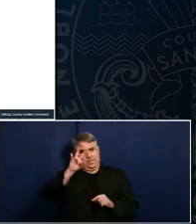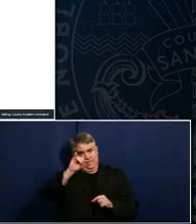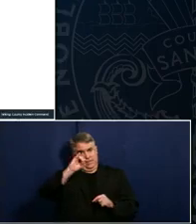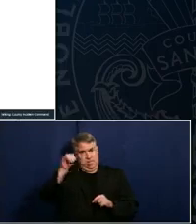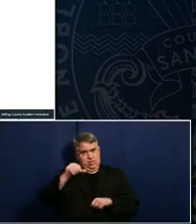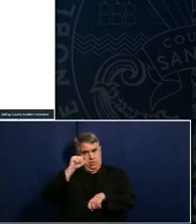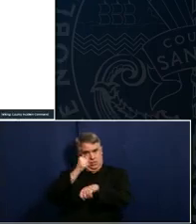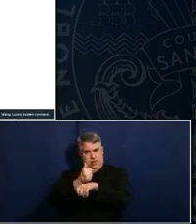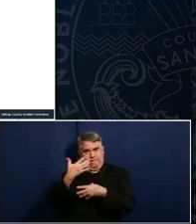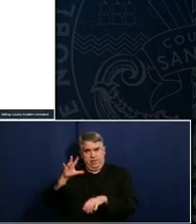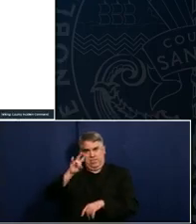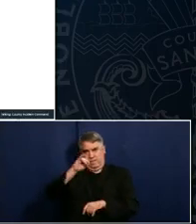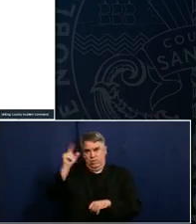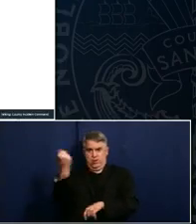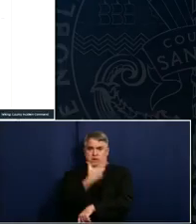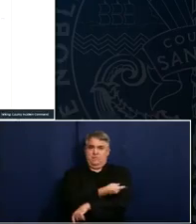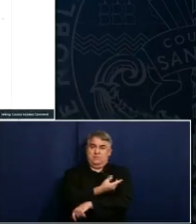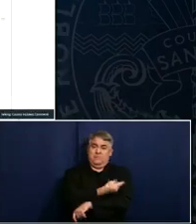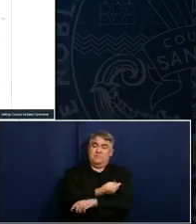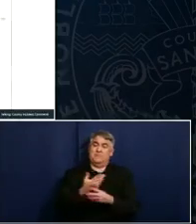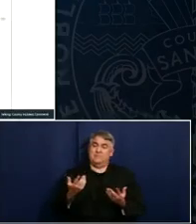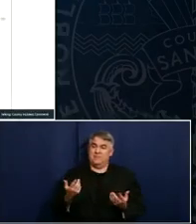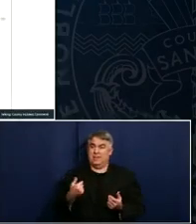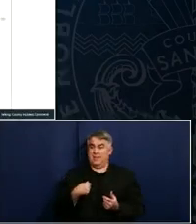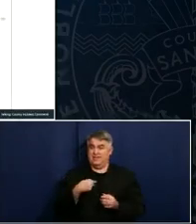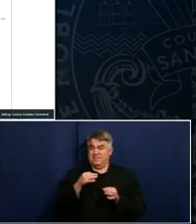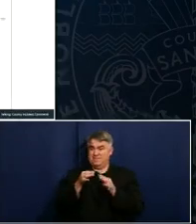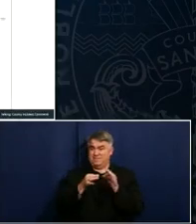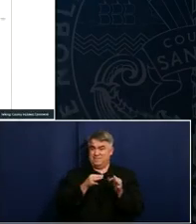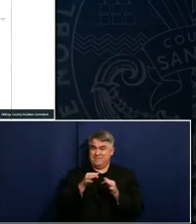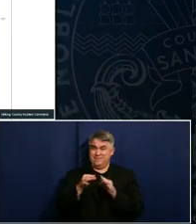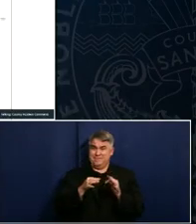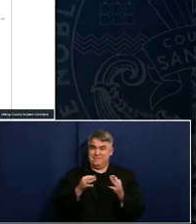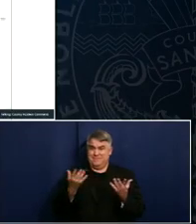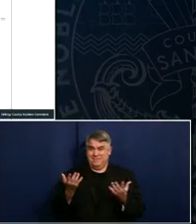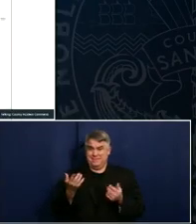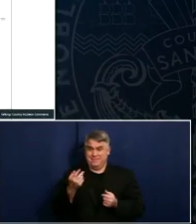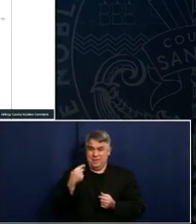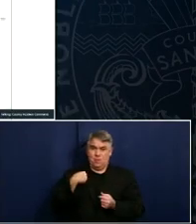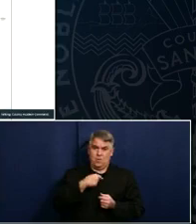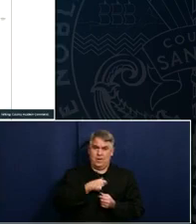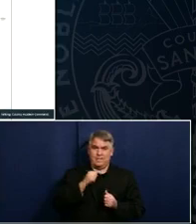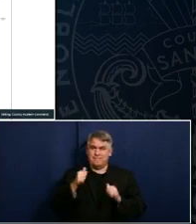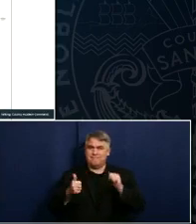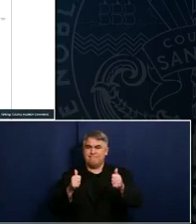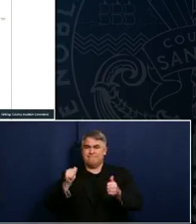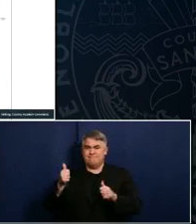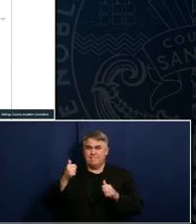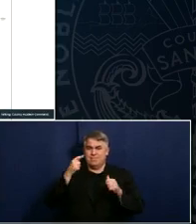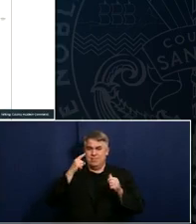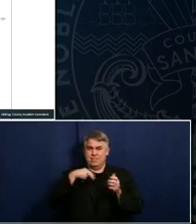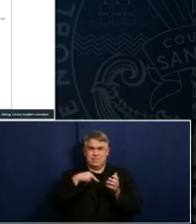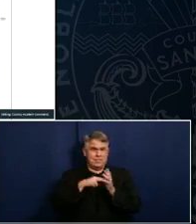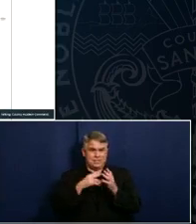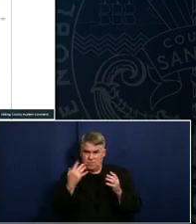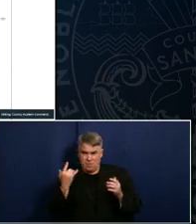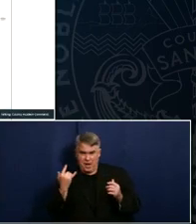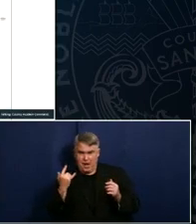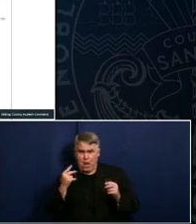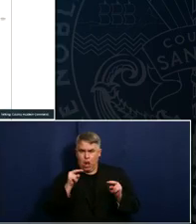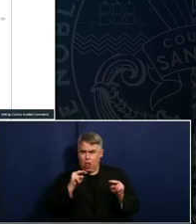So, as I mentioned by the Vice Chair, we have been, with great intentionality, looking at where we put